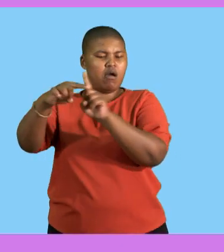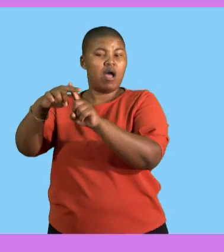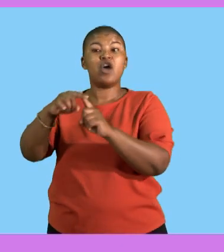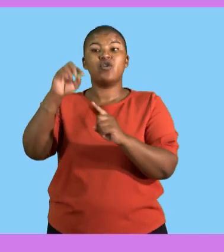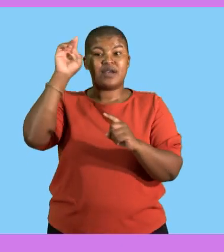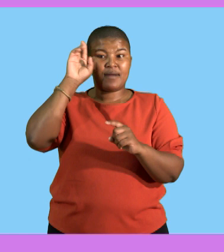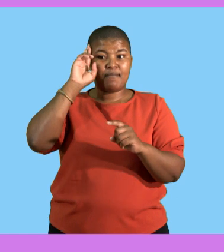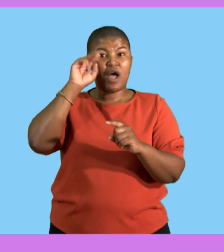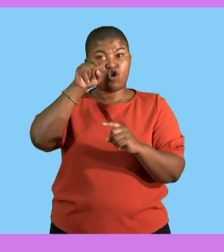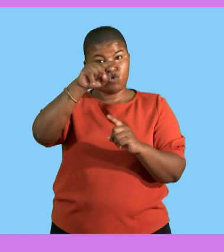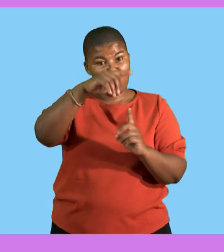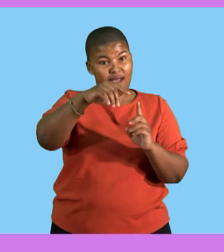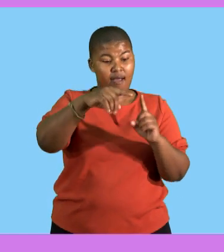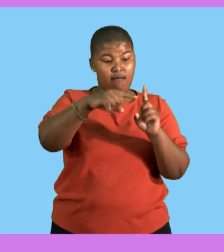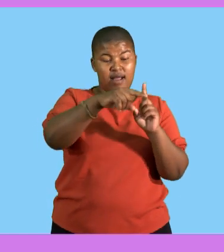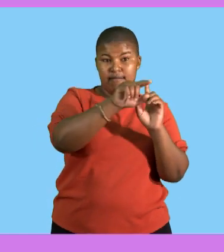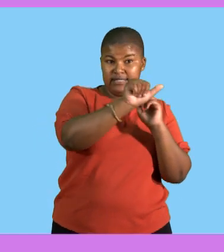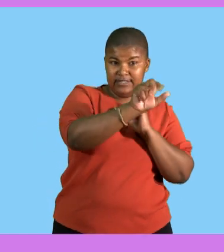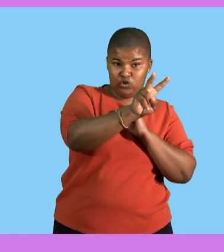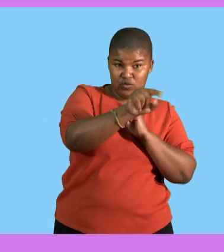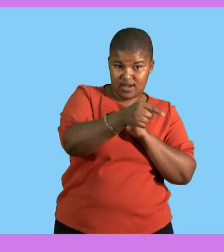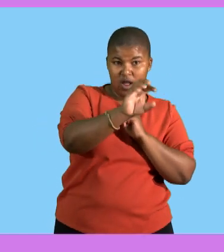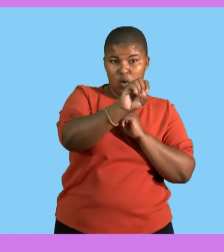us an amount of